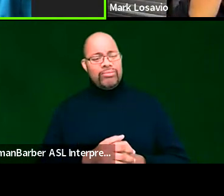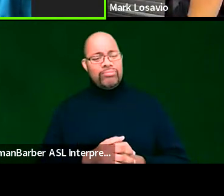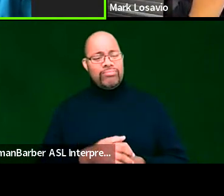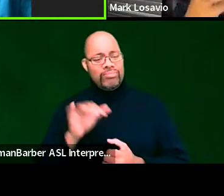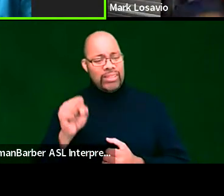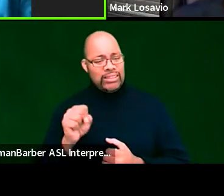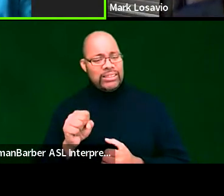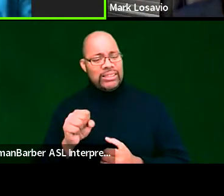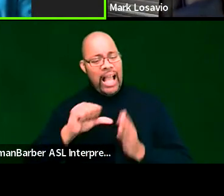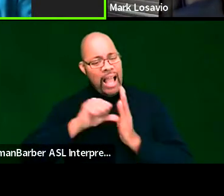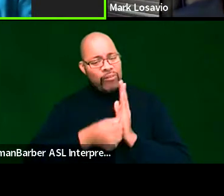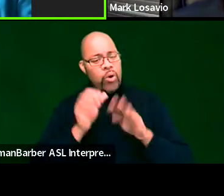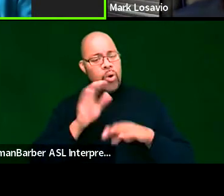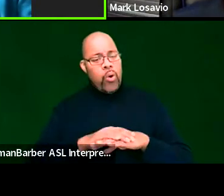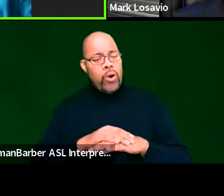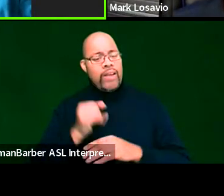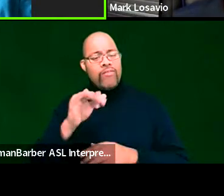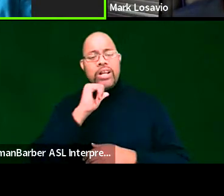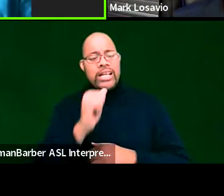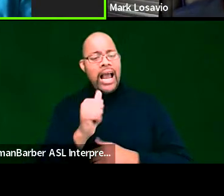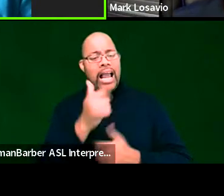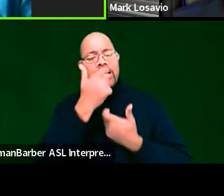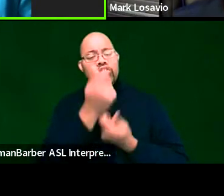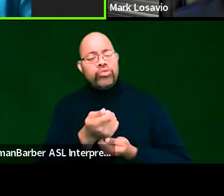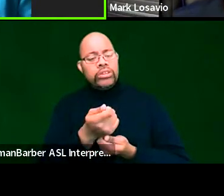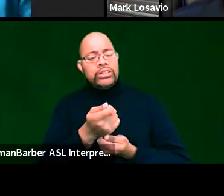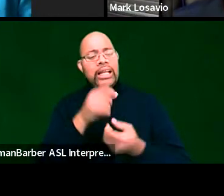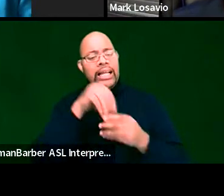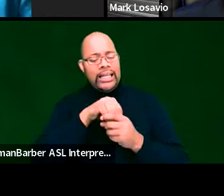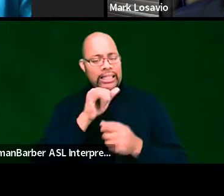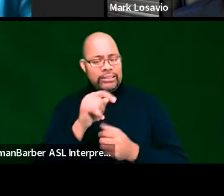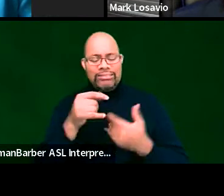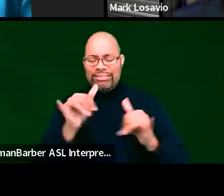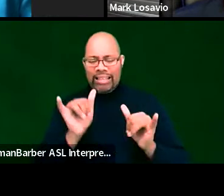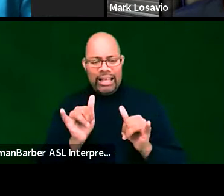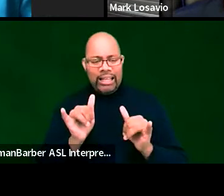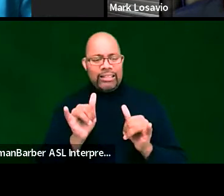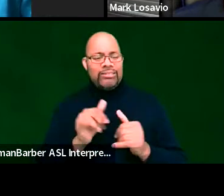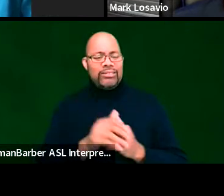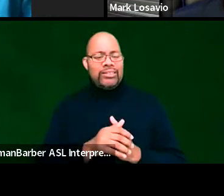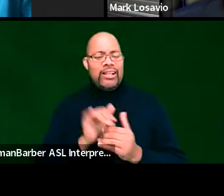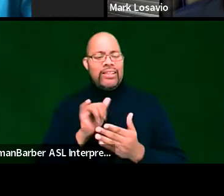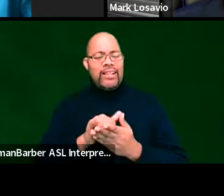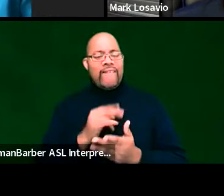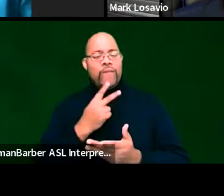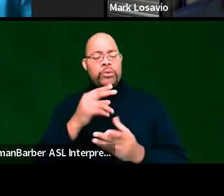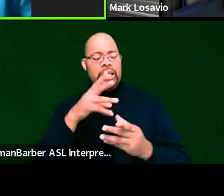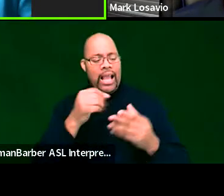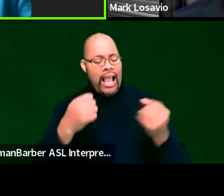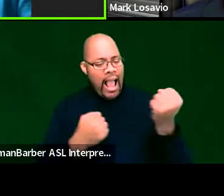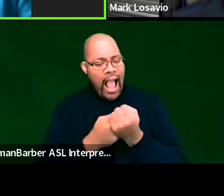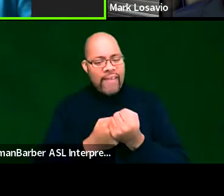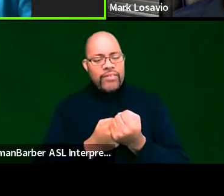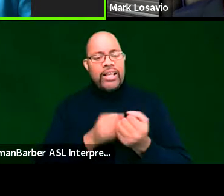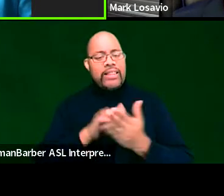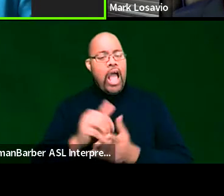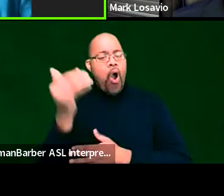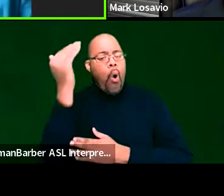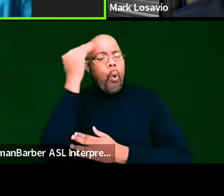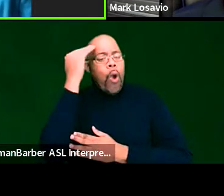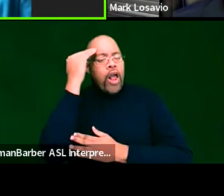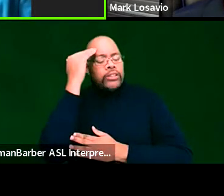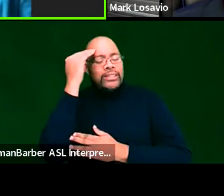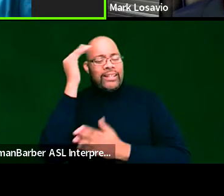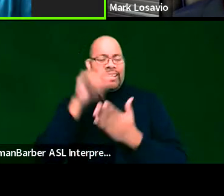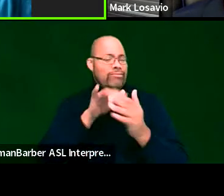yes. Emphasis on, even if you're not interested in it. Absolutely. Just being the voice and an advocate, and just that awareness.